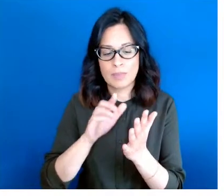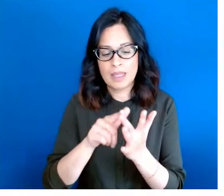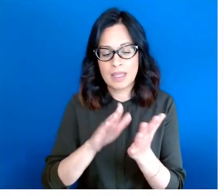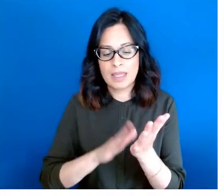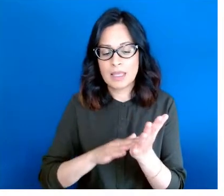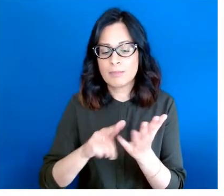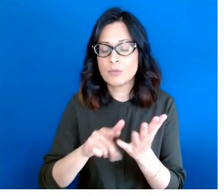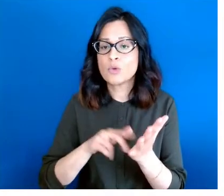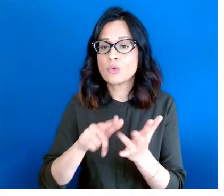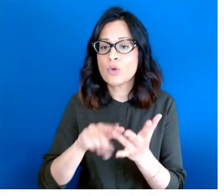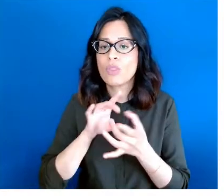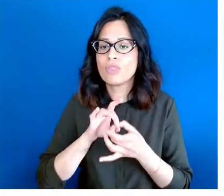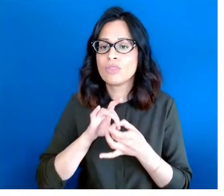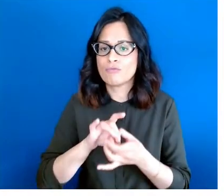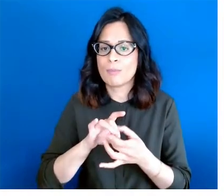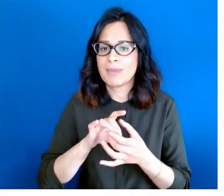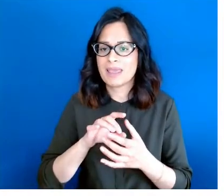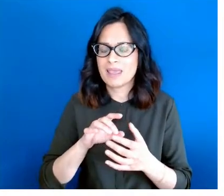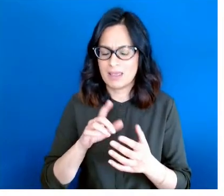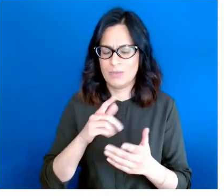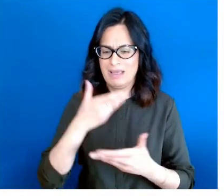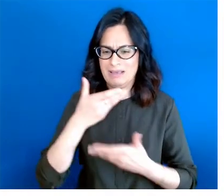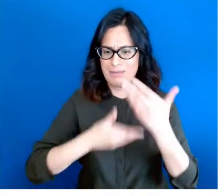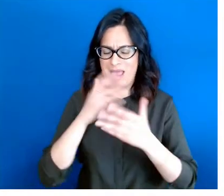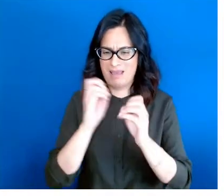the concept behind immunotherapy.